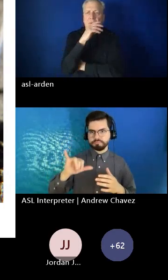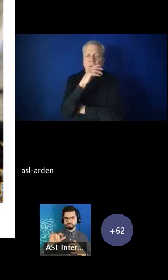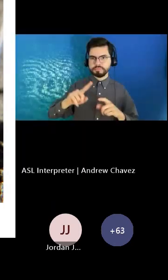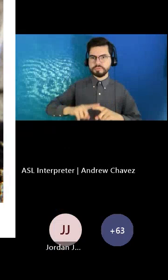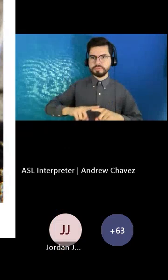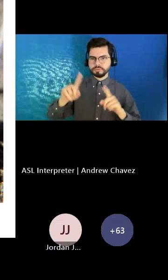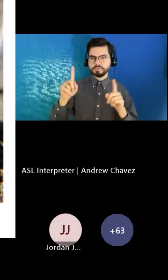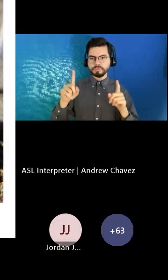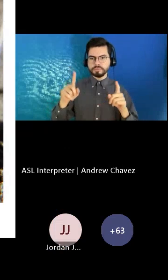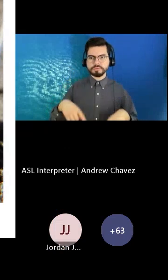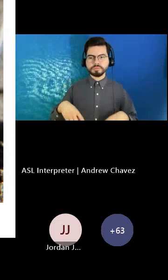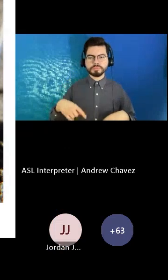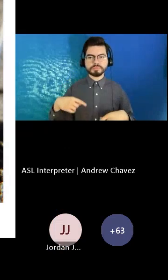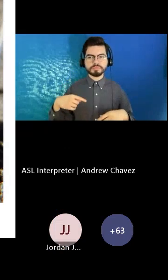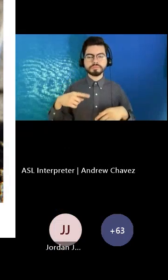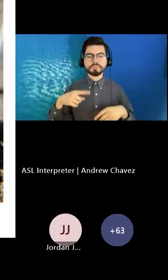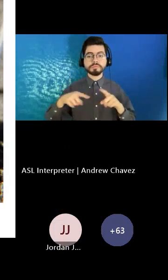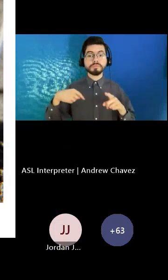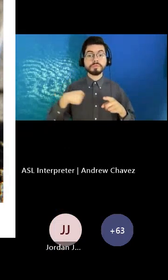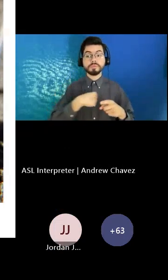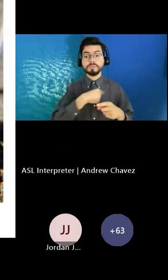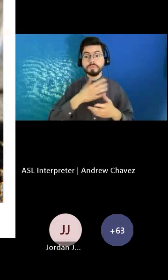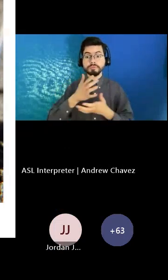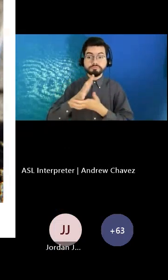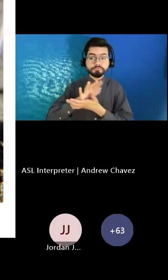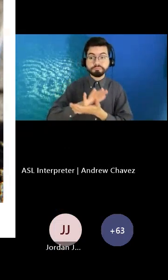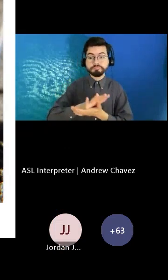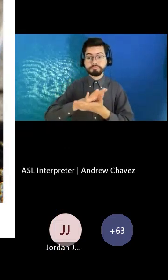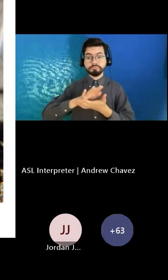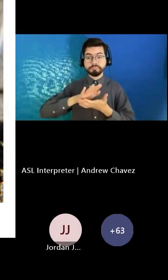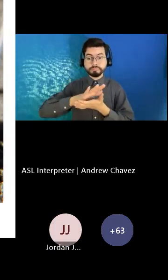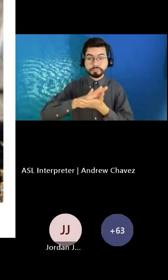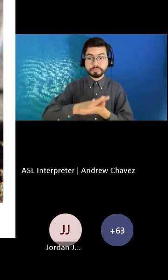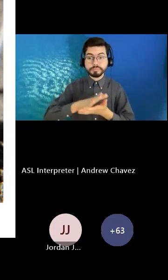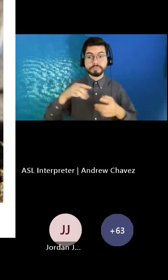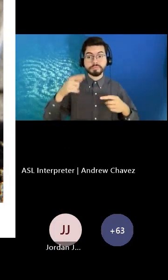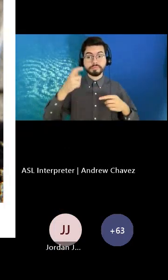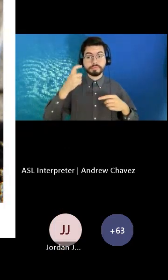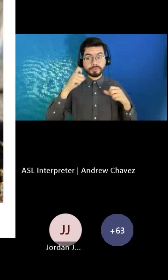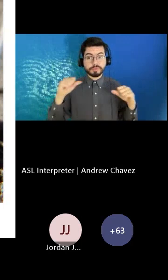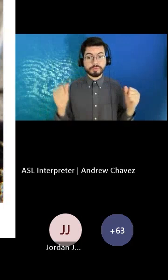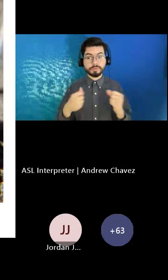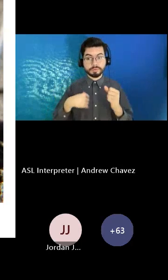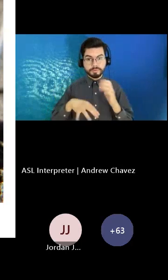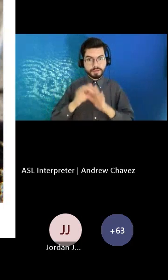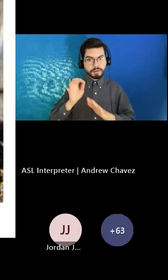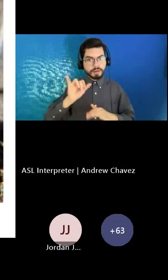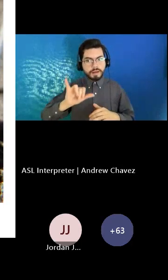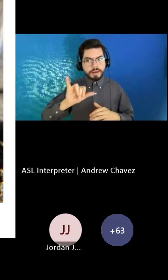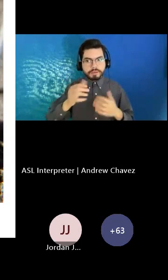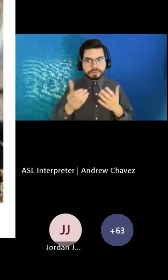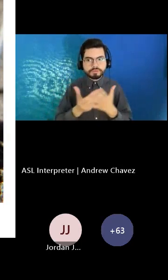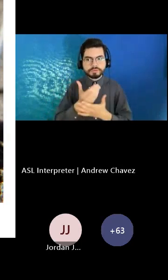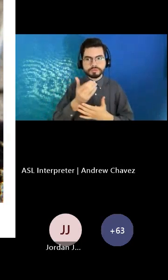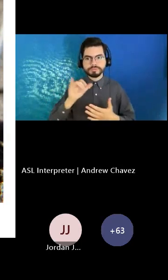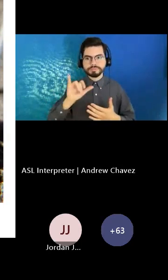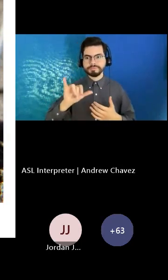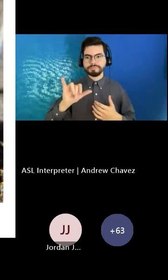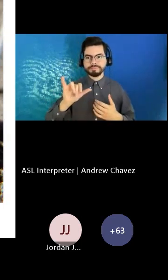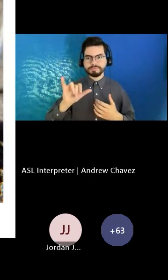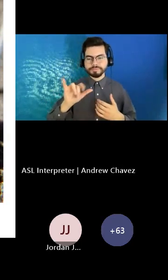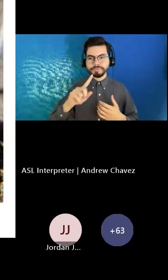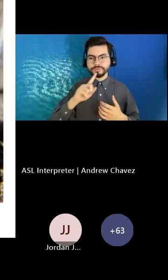and we squashed it, put it in the press, and this winter I figured out it was something new. So that was another one that